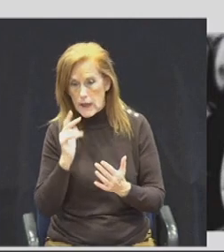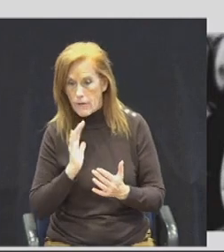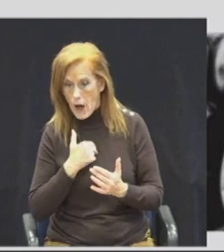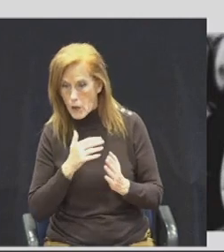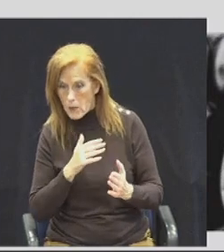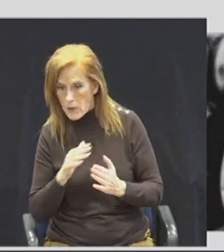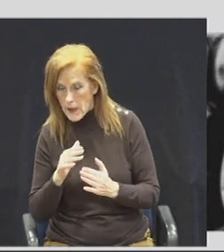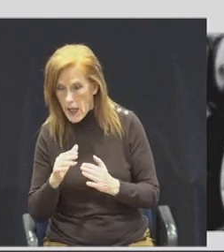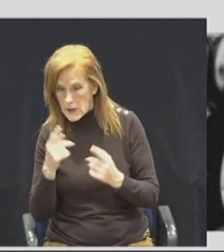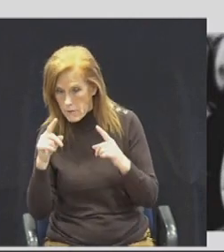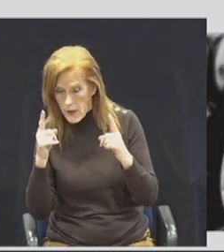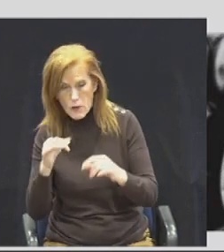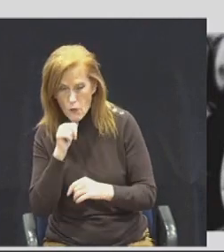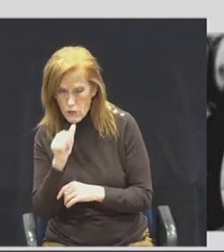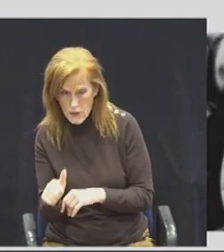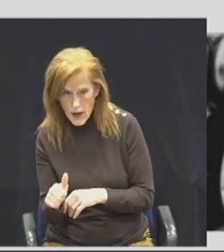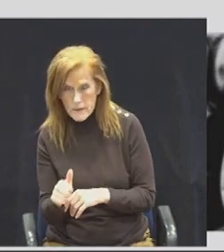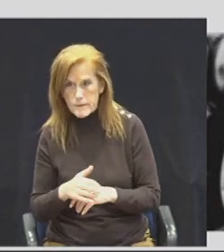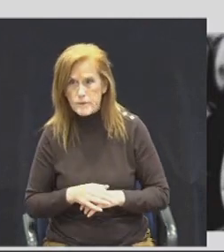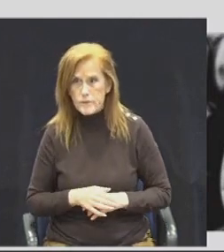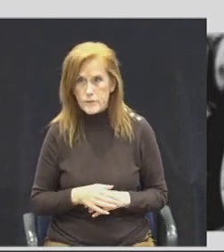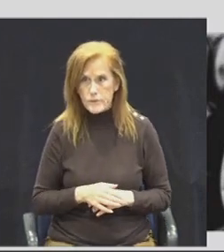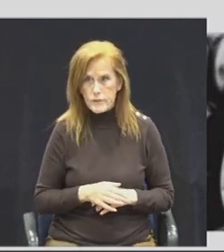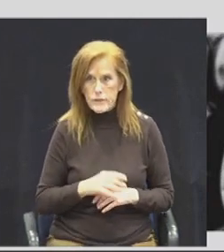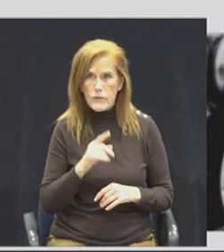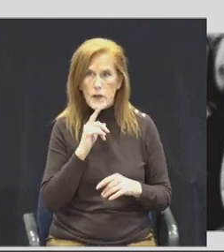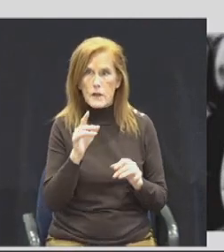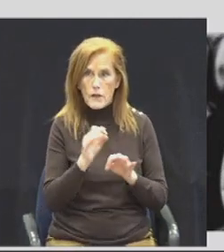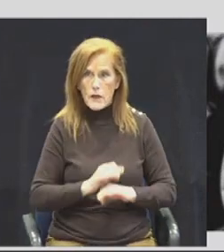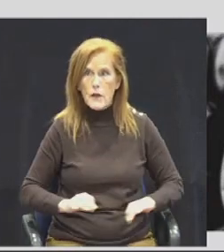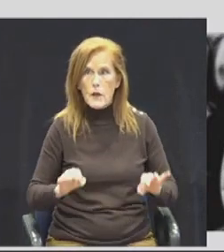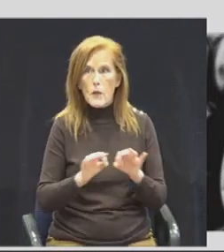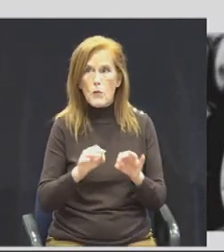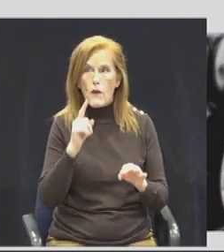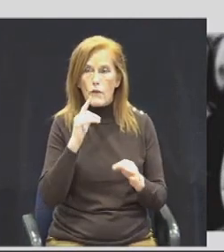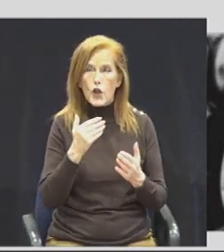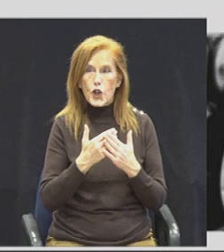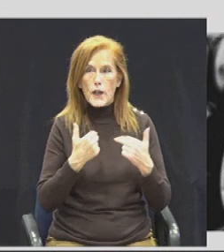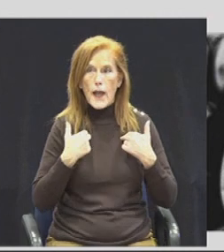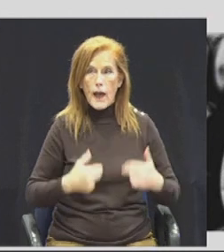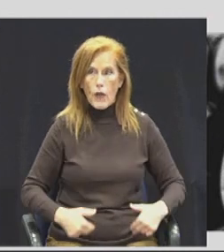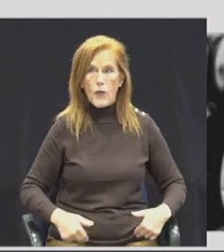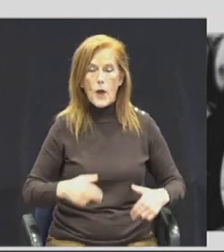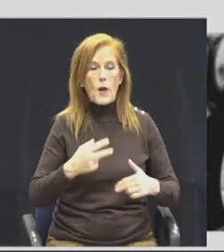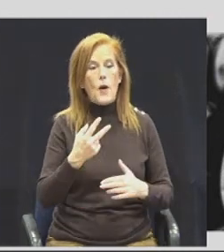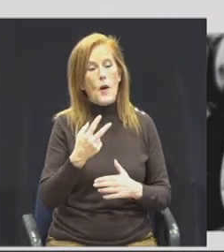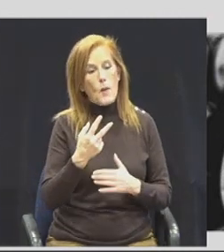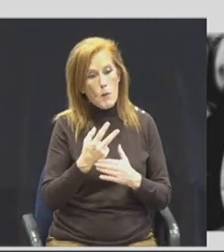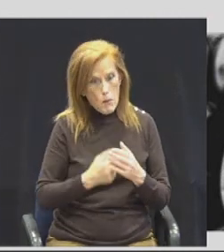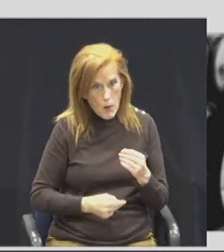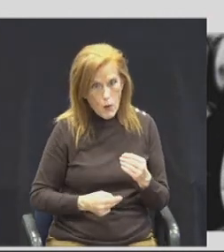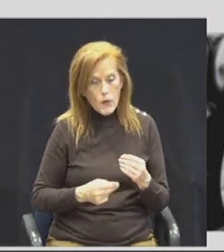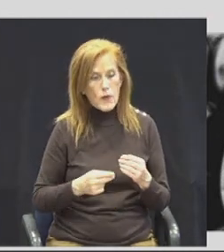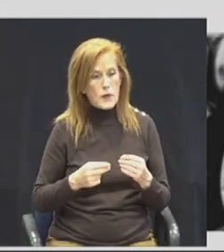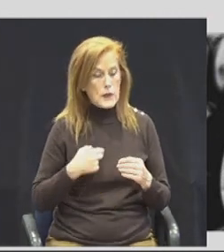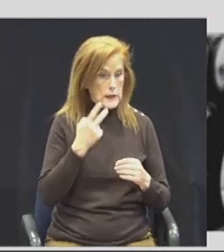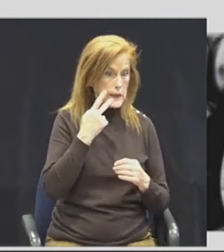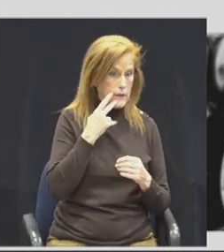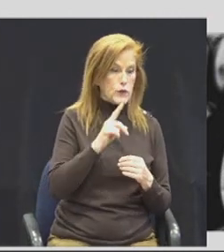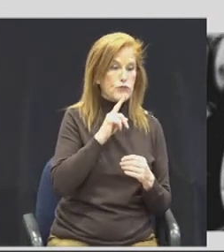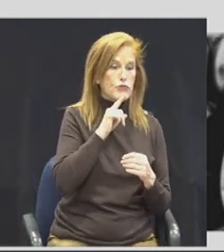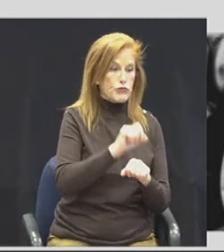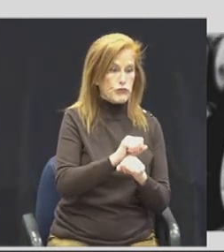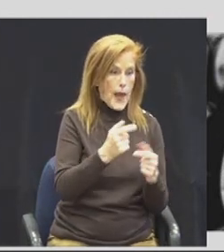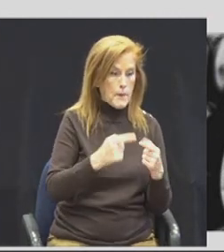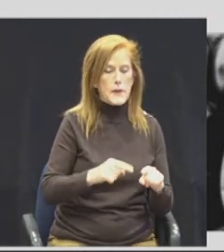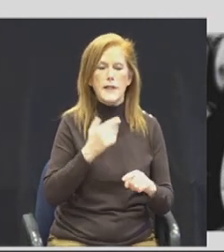It's something that it's absolutely necessary for good health, for physical and the community exercise. It's useful to test the success of a